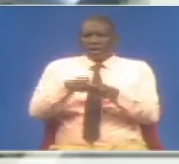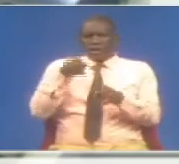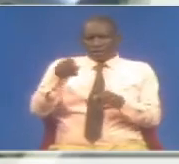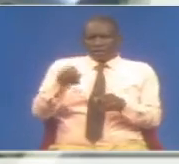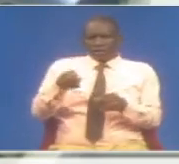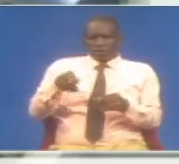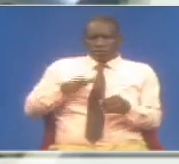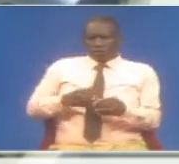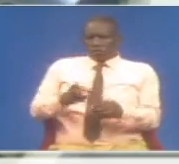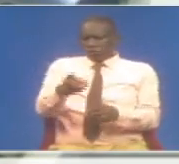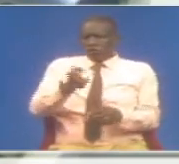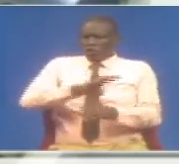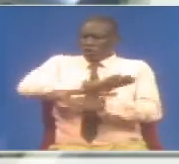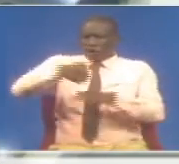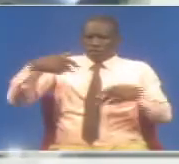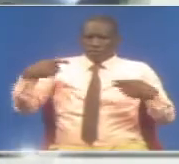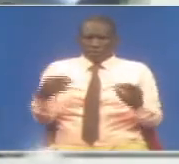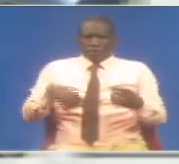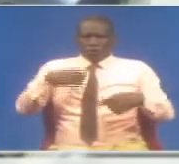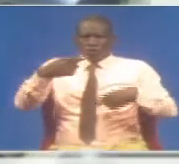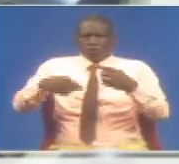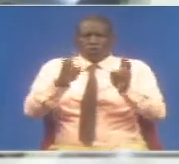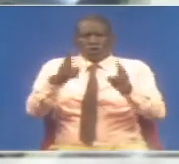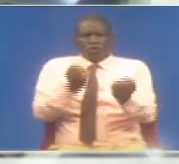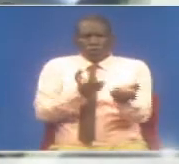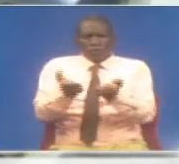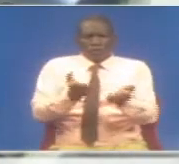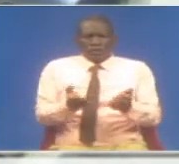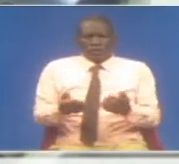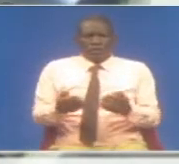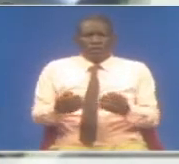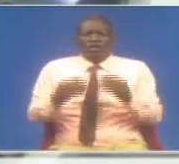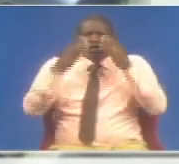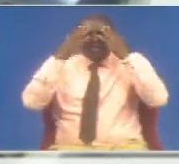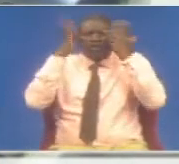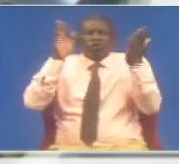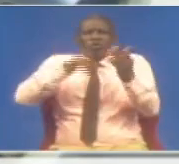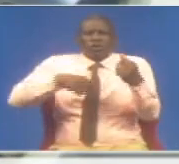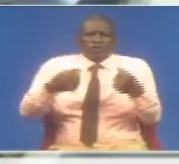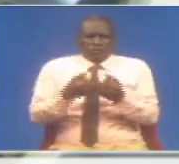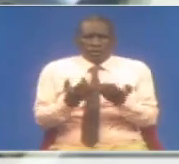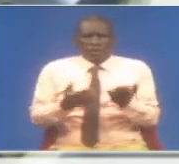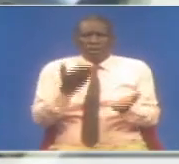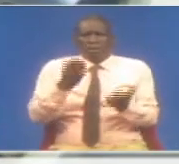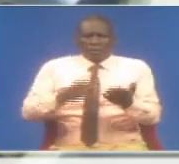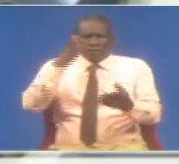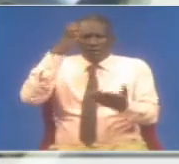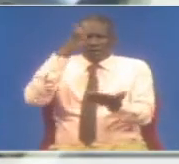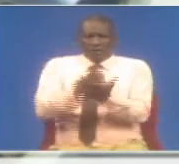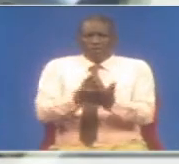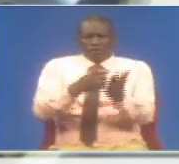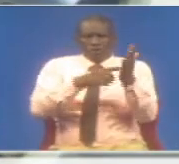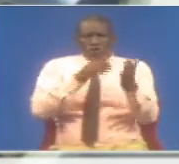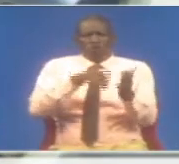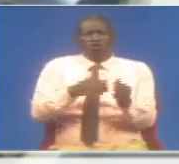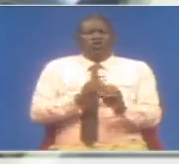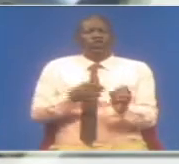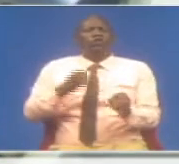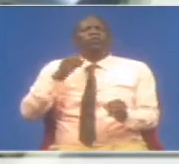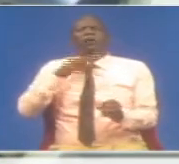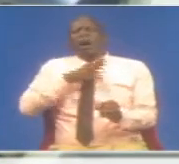shot, everyone else is seen continuing with their usual business, unaware of the happenings, perhaps evidence enough that no sound of a gunshot was